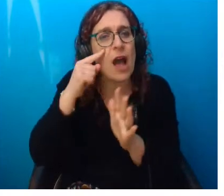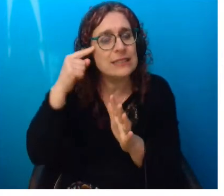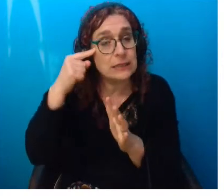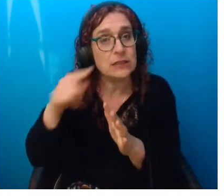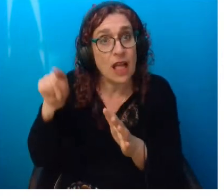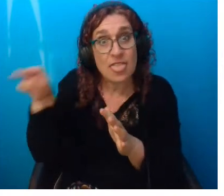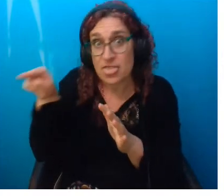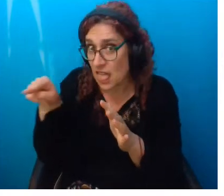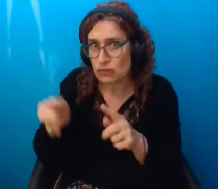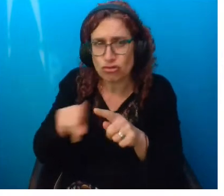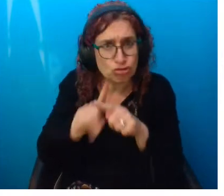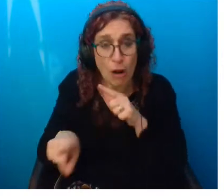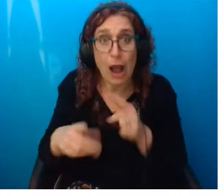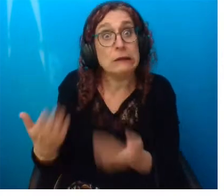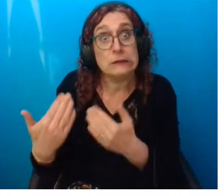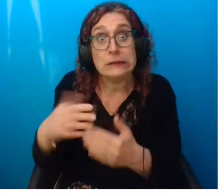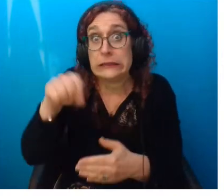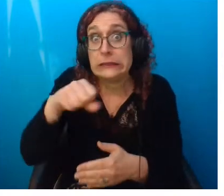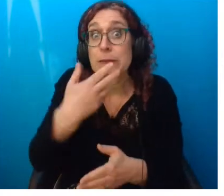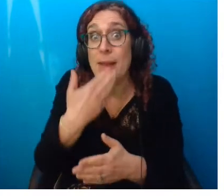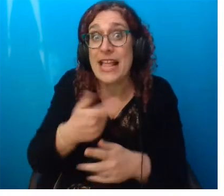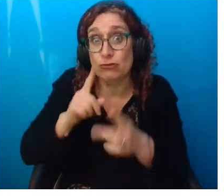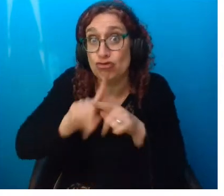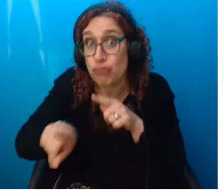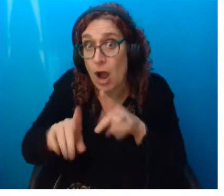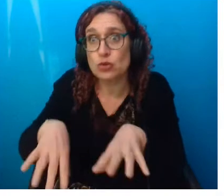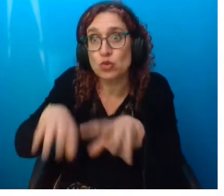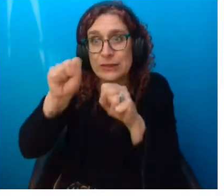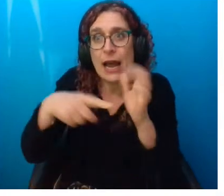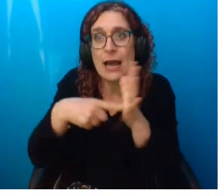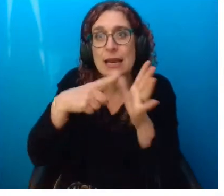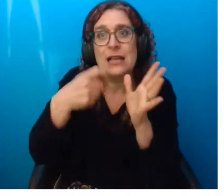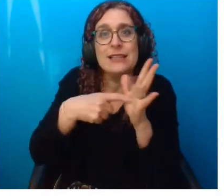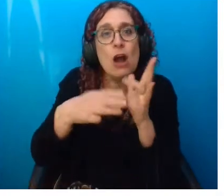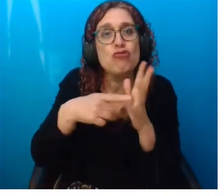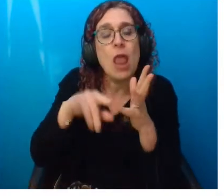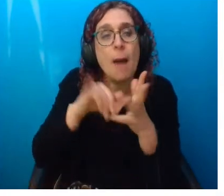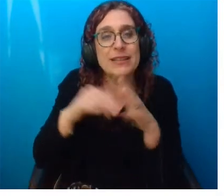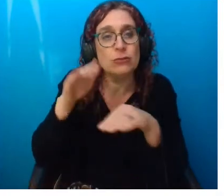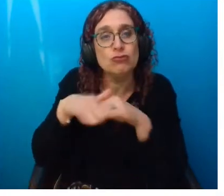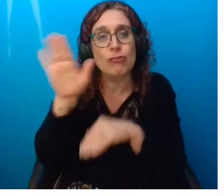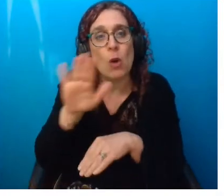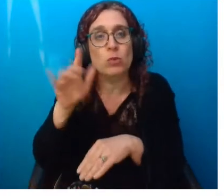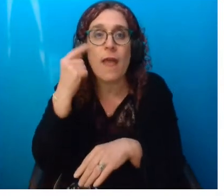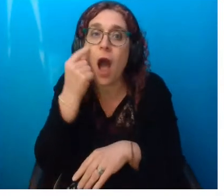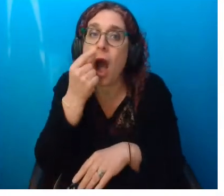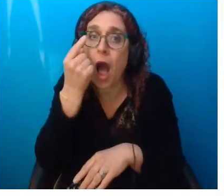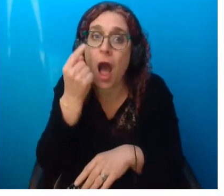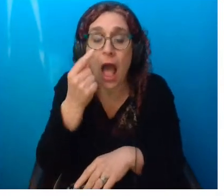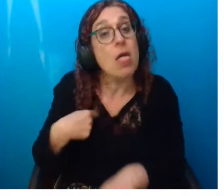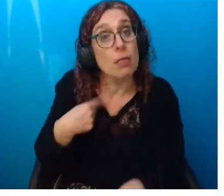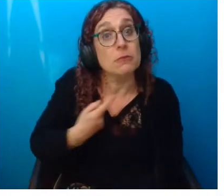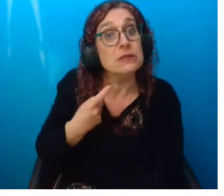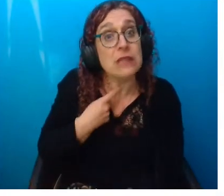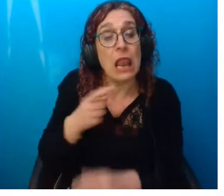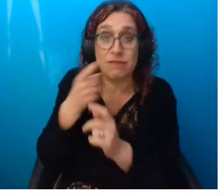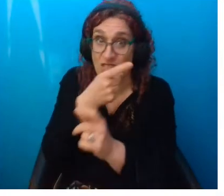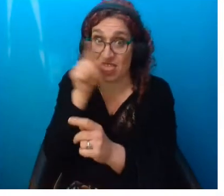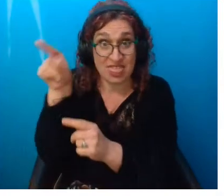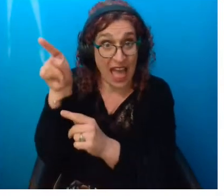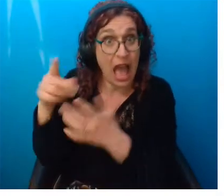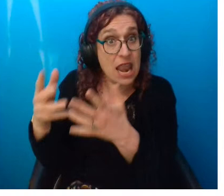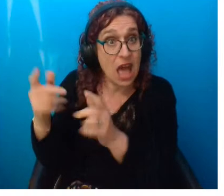us to start tacrolimus around the eye area and now prescribe it themselves for